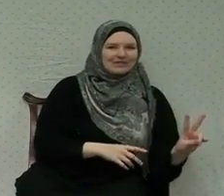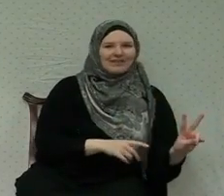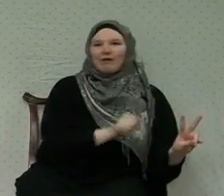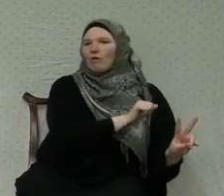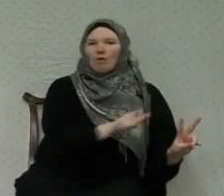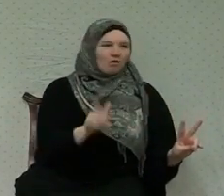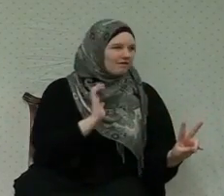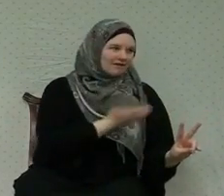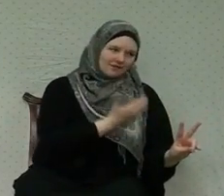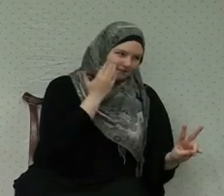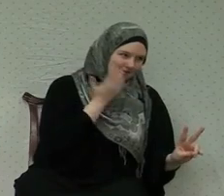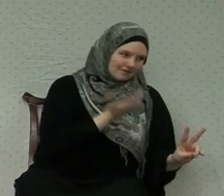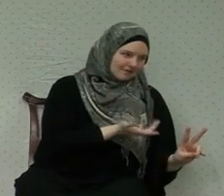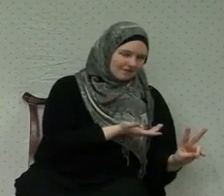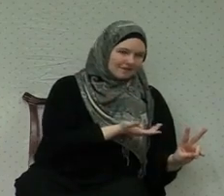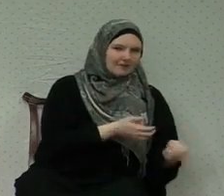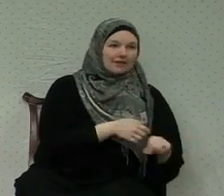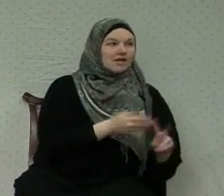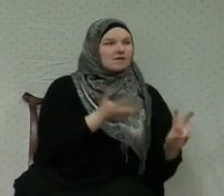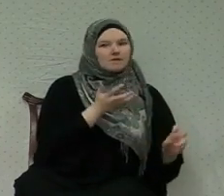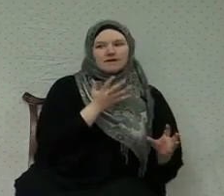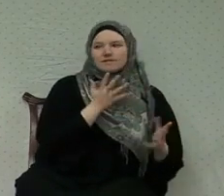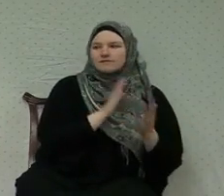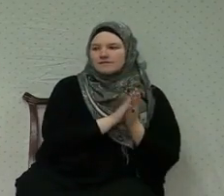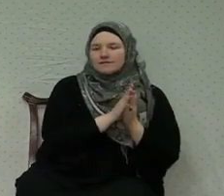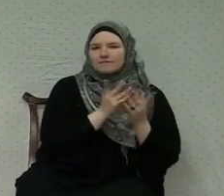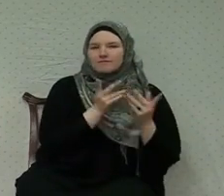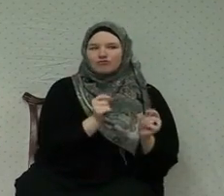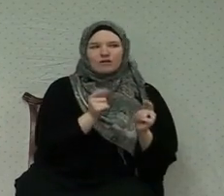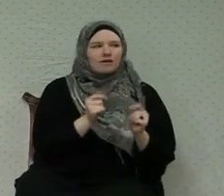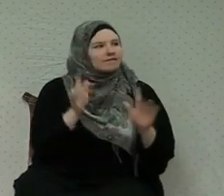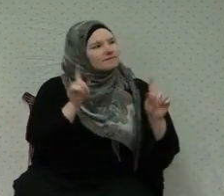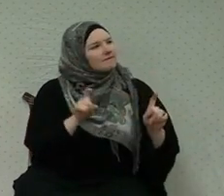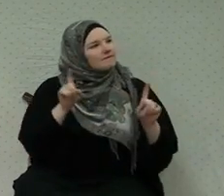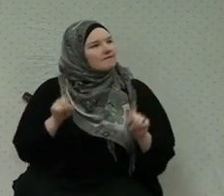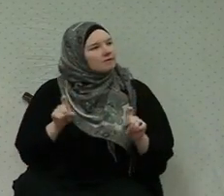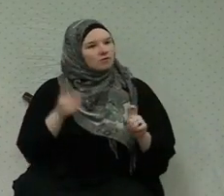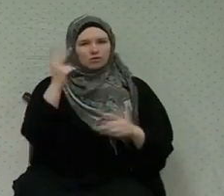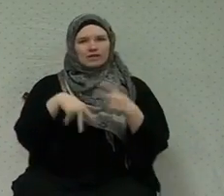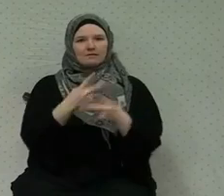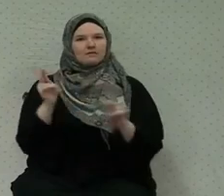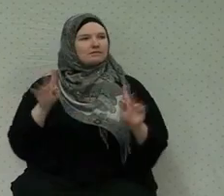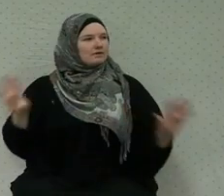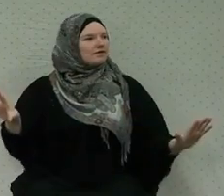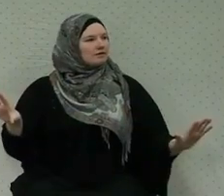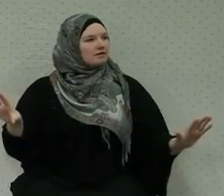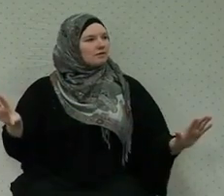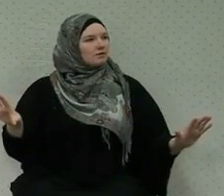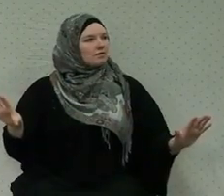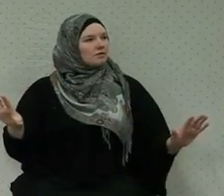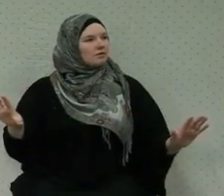us. He wants to discover. So there are two types of people. One